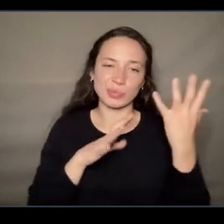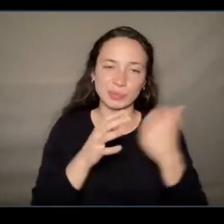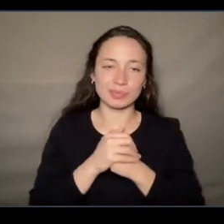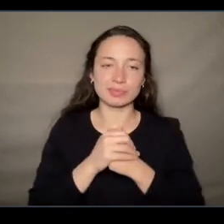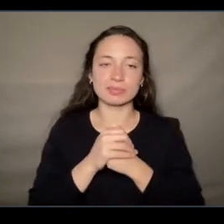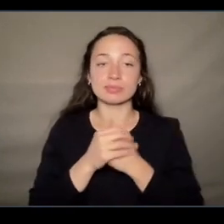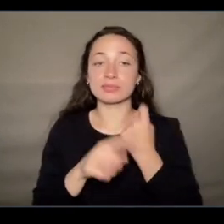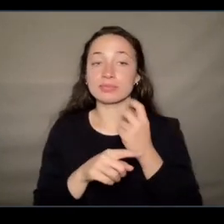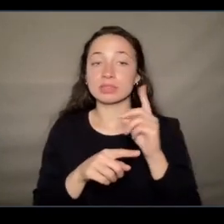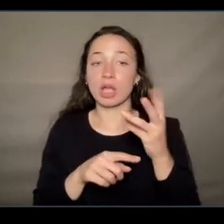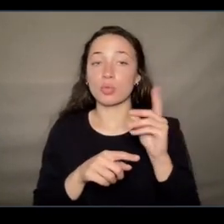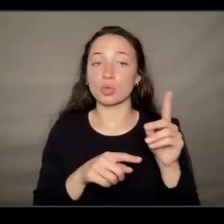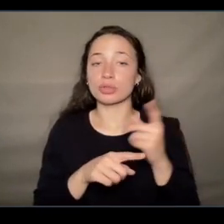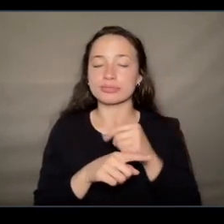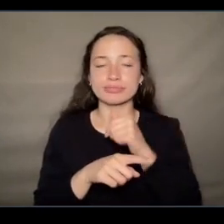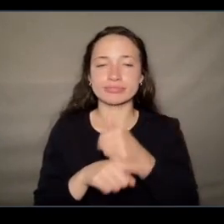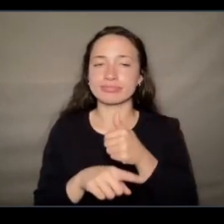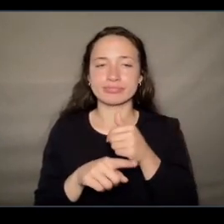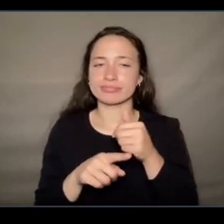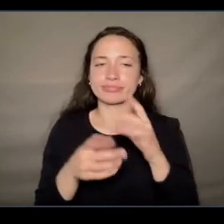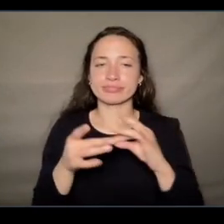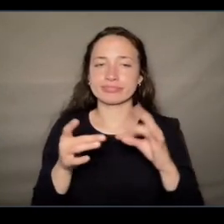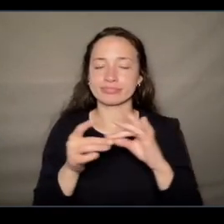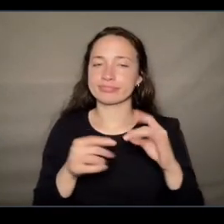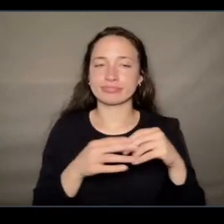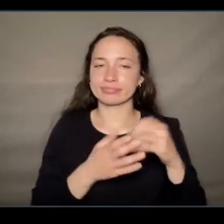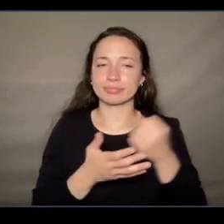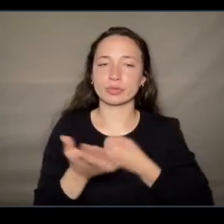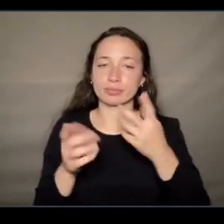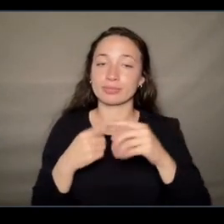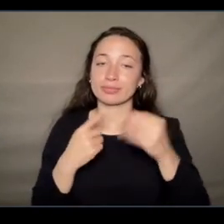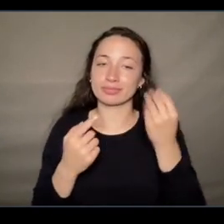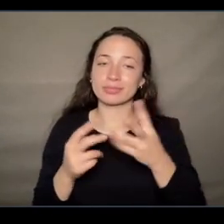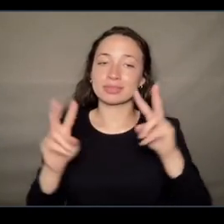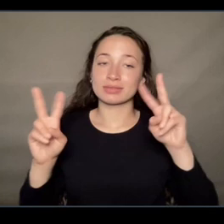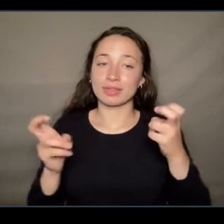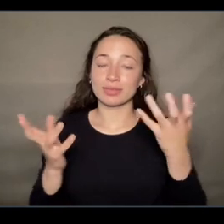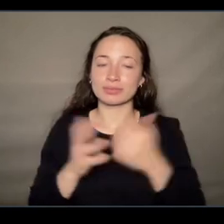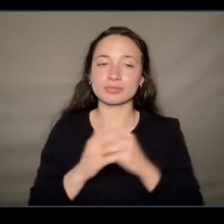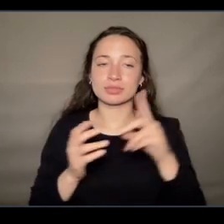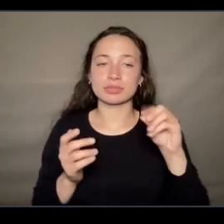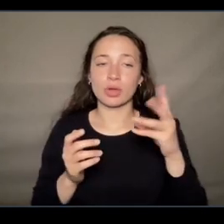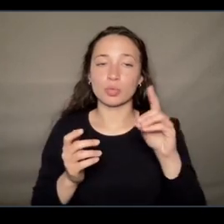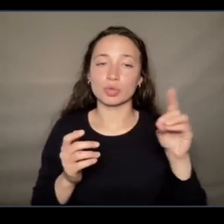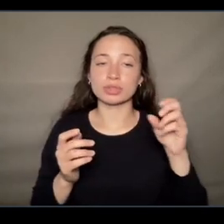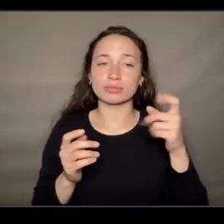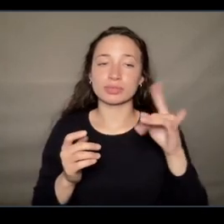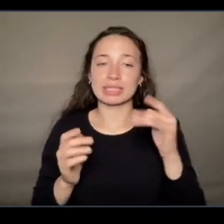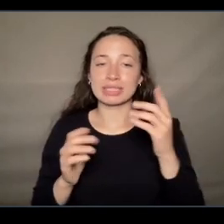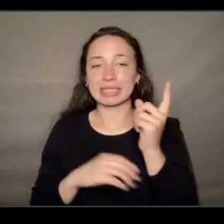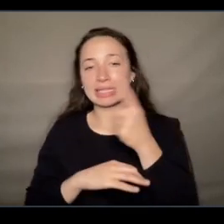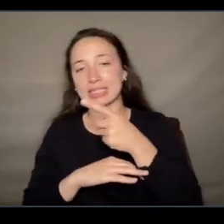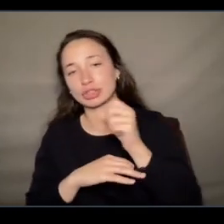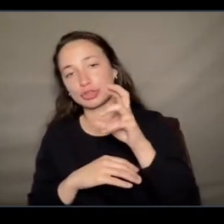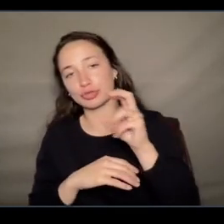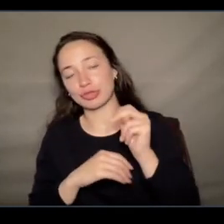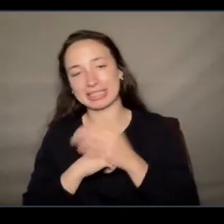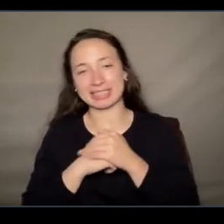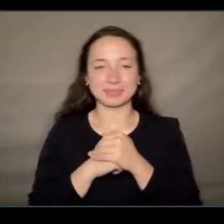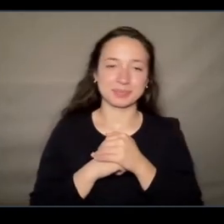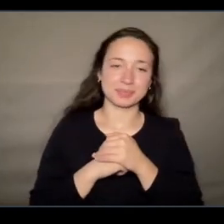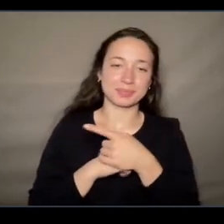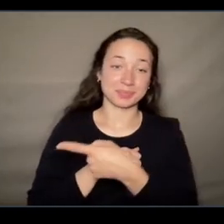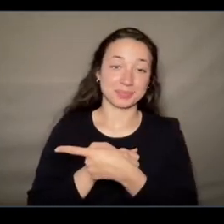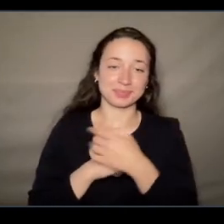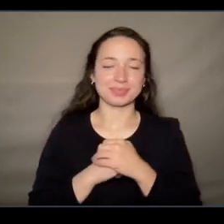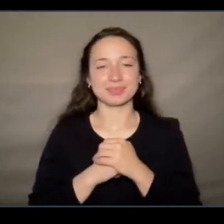And the dogwood itself isn't addressed per se, but I'll just tell you the title is Dogwood Split, Leaning